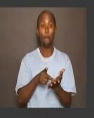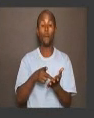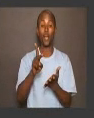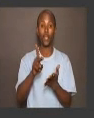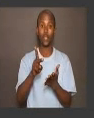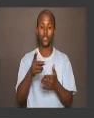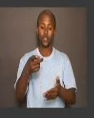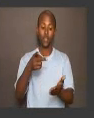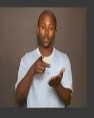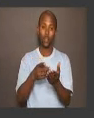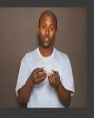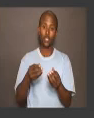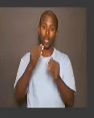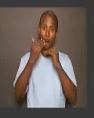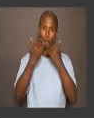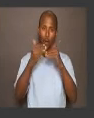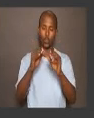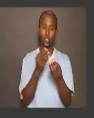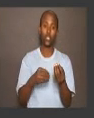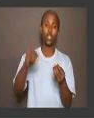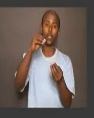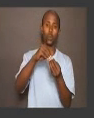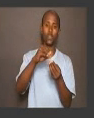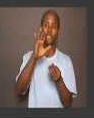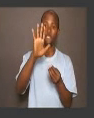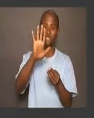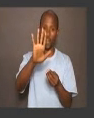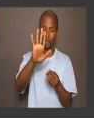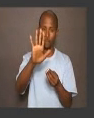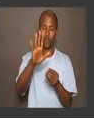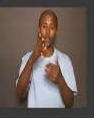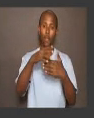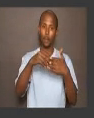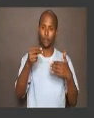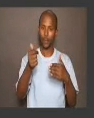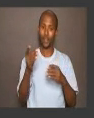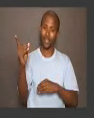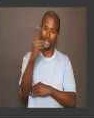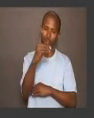the amount will increase by 5 birr a day.